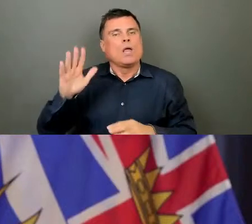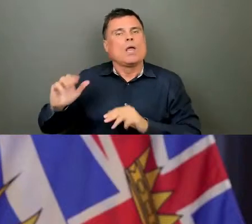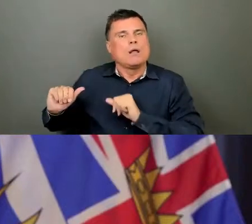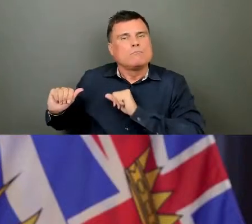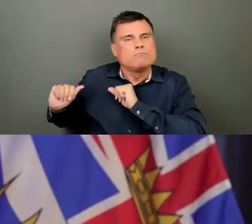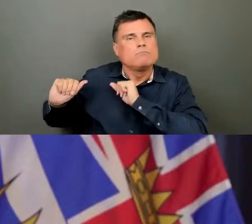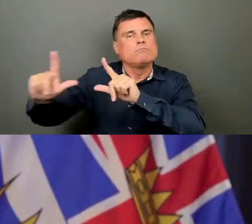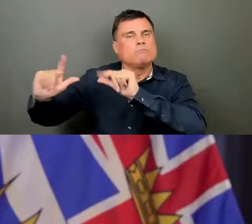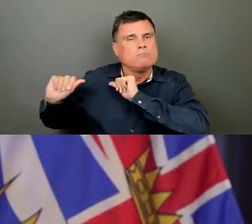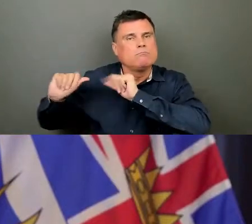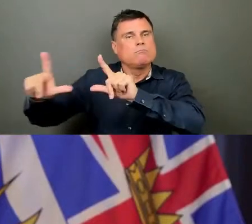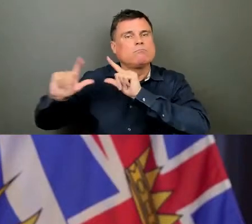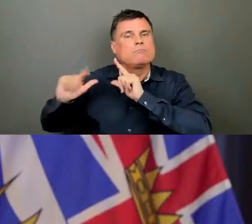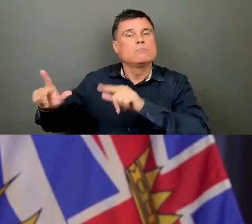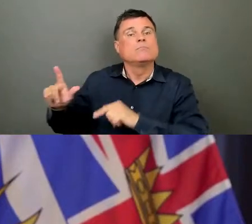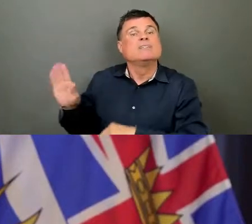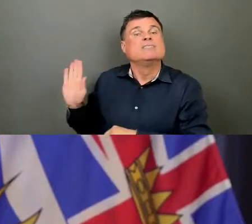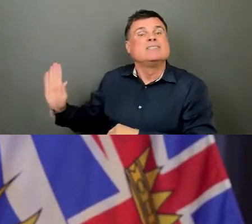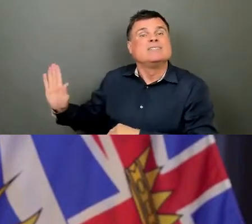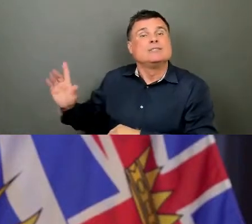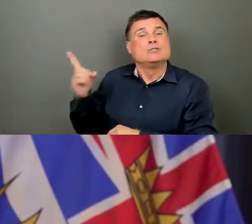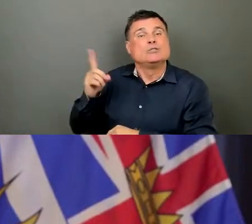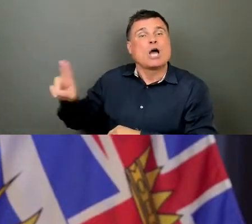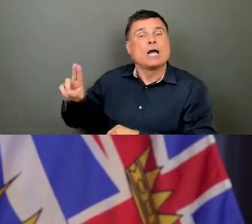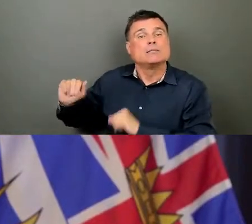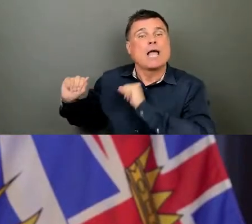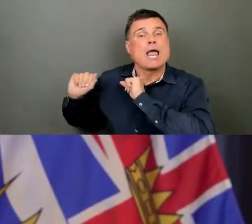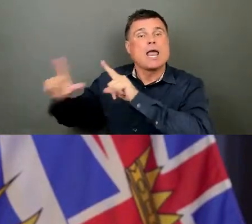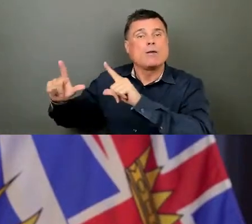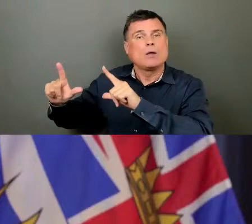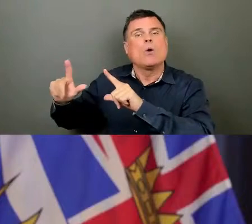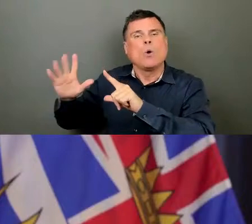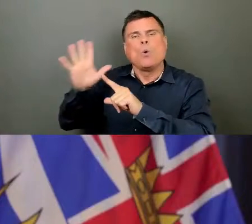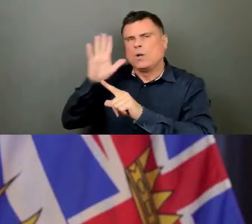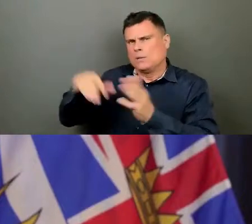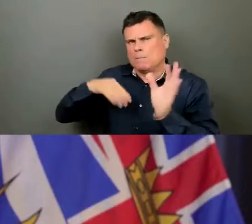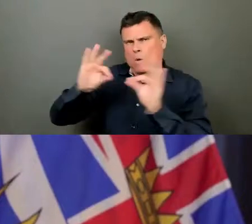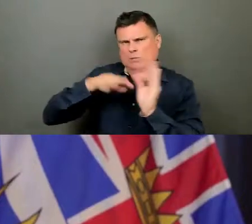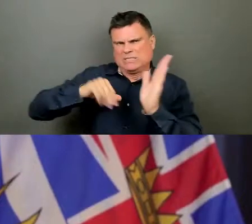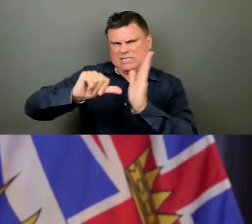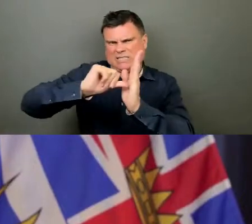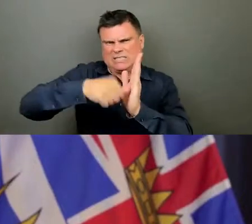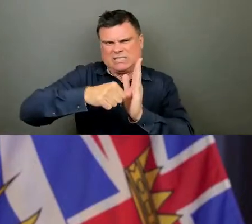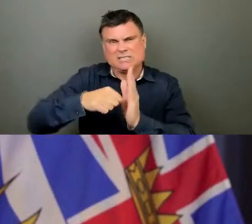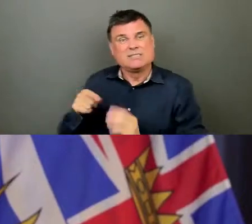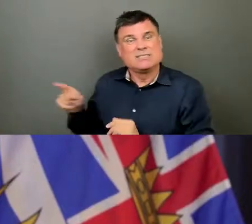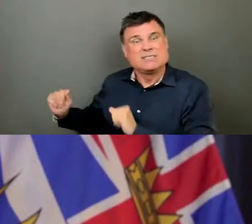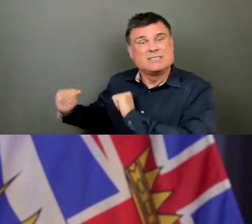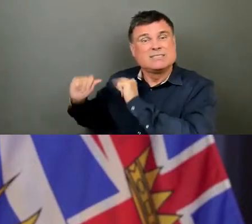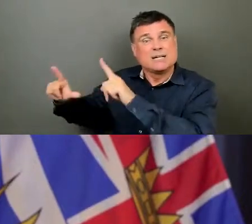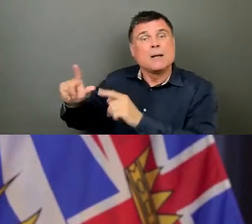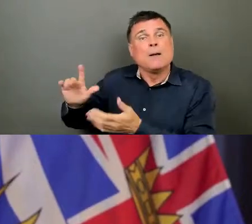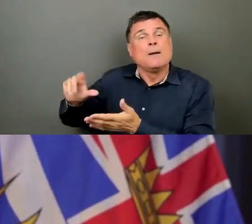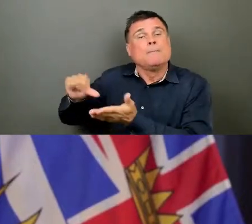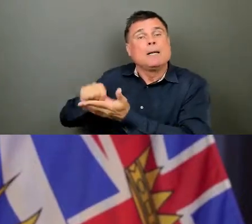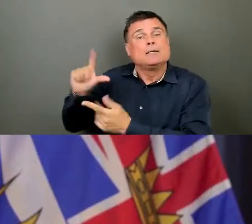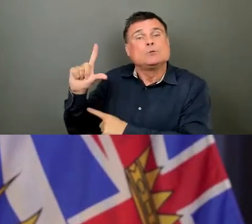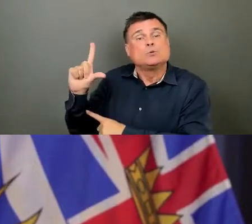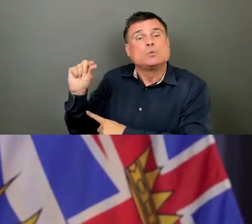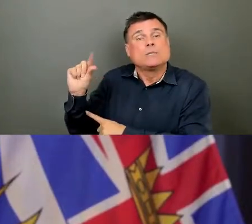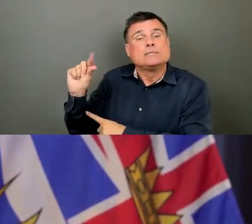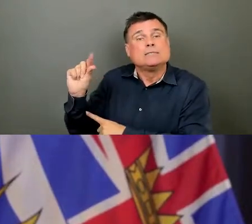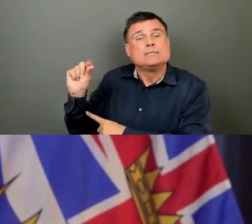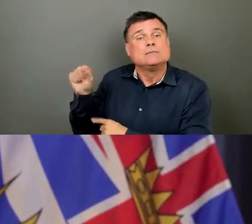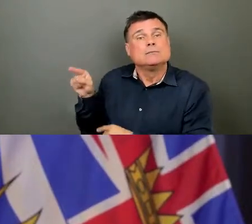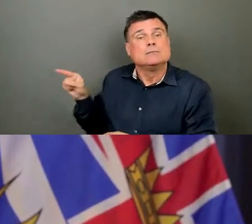Dr. Henry today, and I remind people what the slide on page 20 says. It says that after adjusting for age